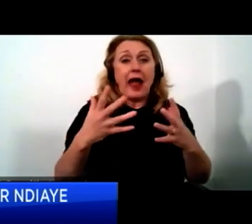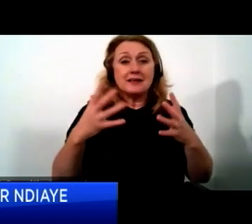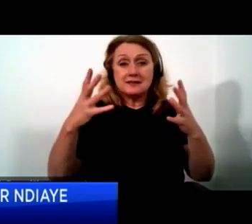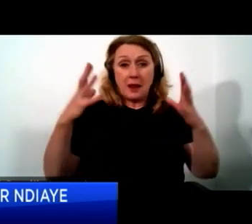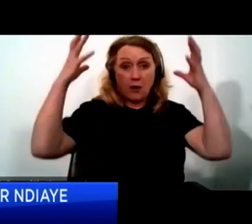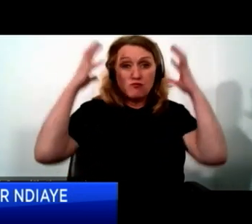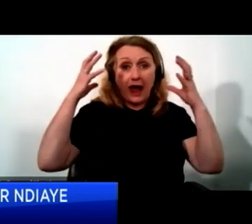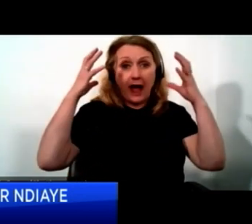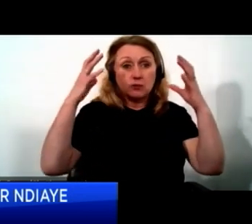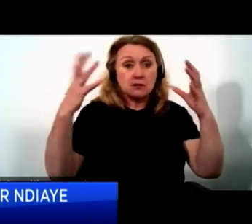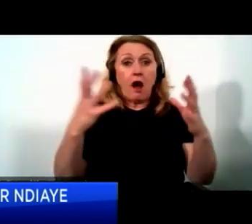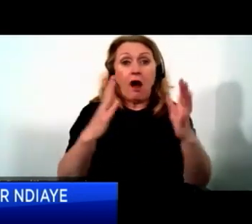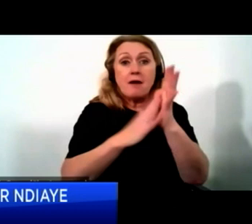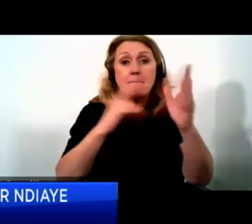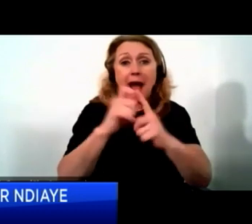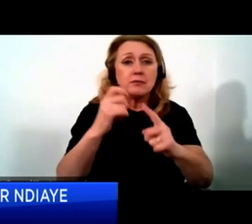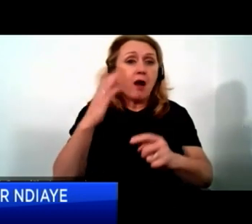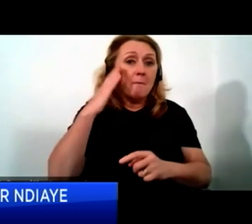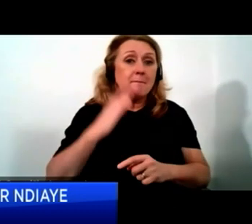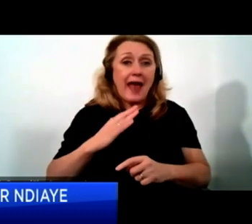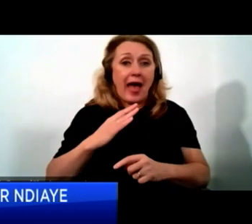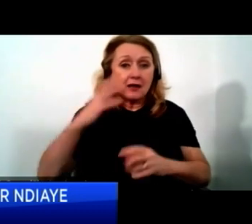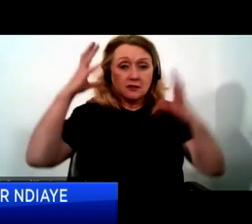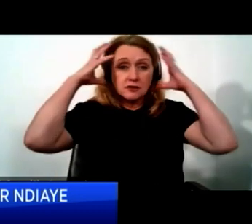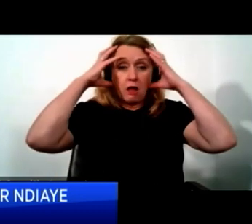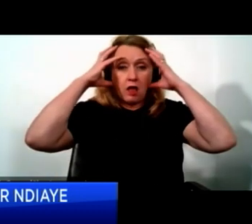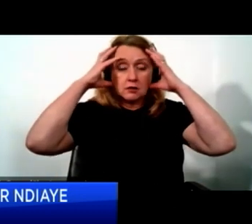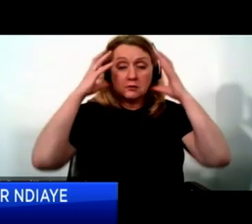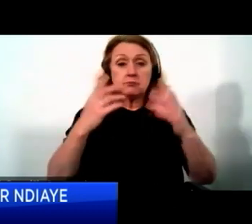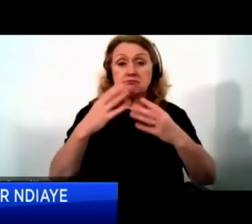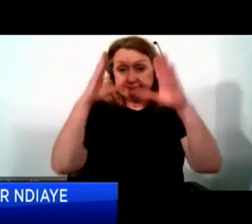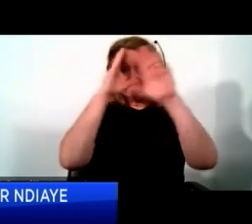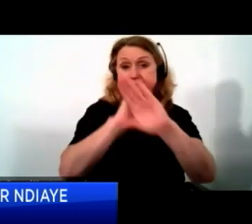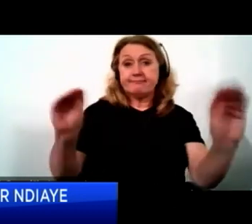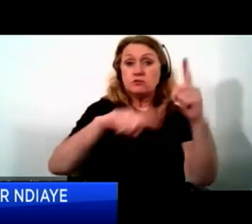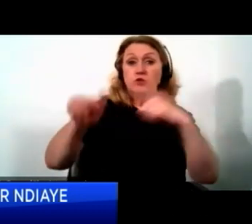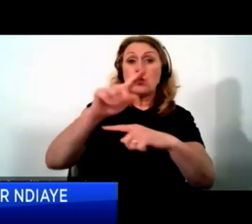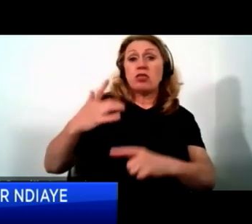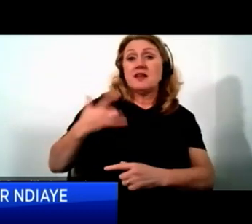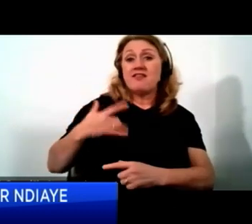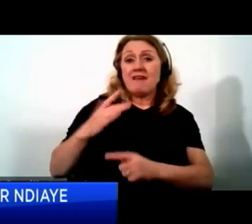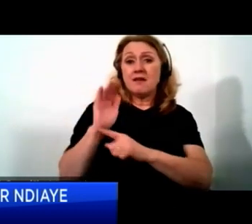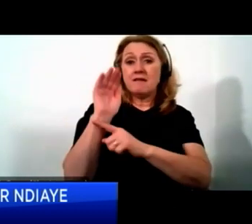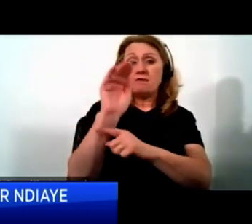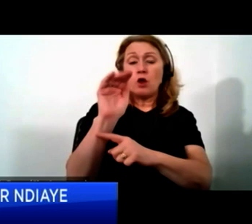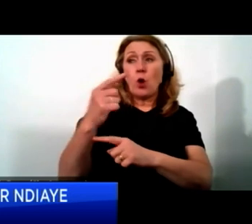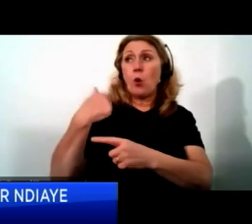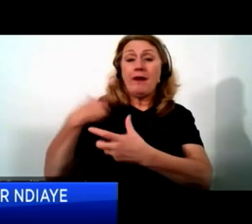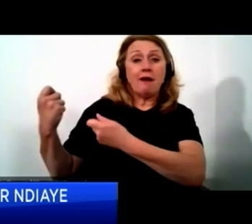on black skulls, a message of survival to the future. We have been led to freedom